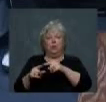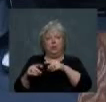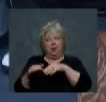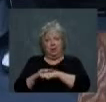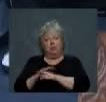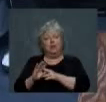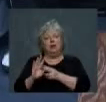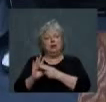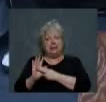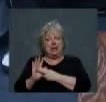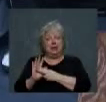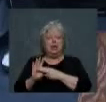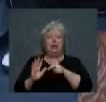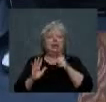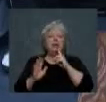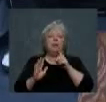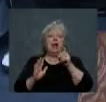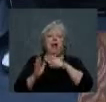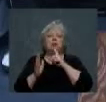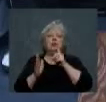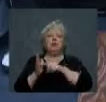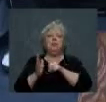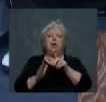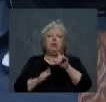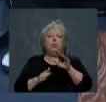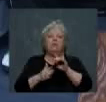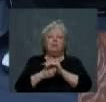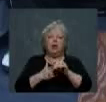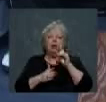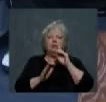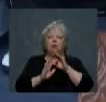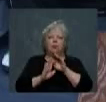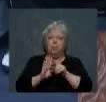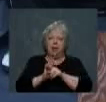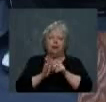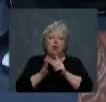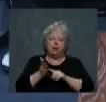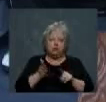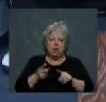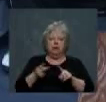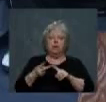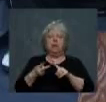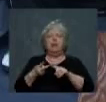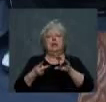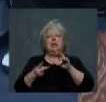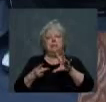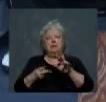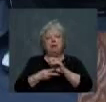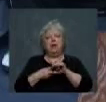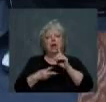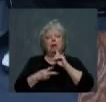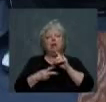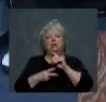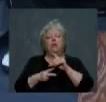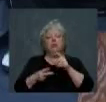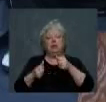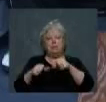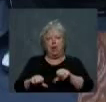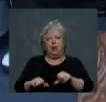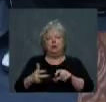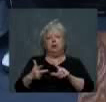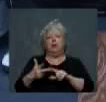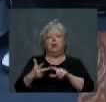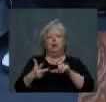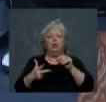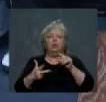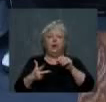each resident will actually pay $25 for a background check, $75 security deposit,